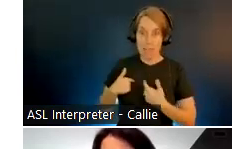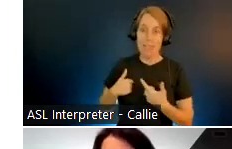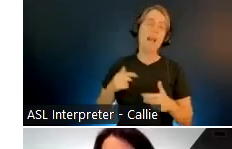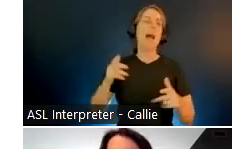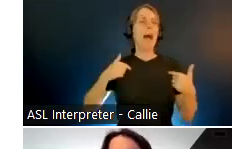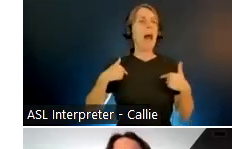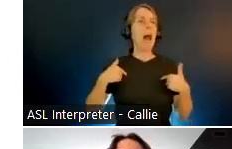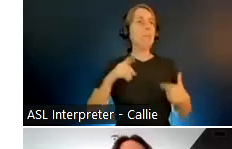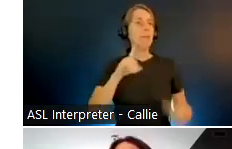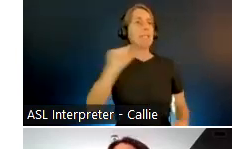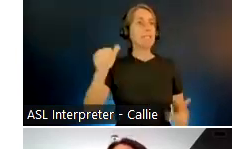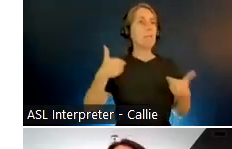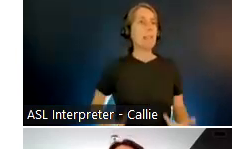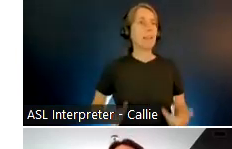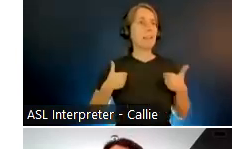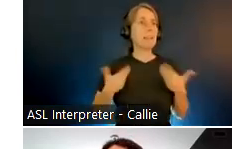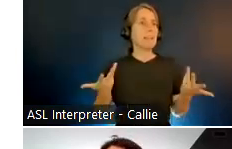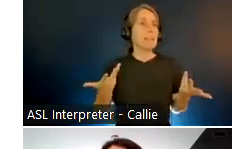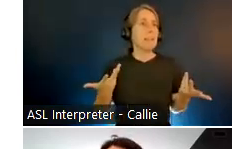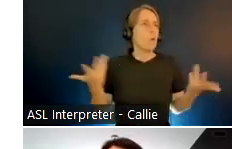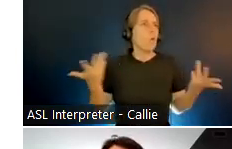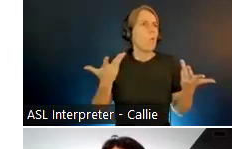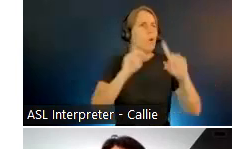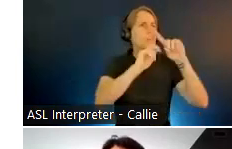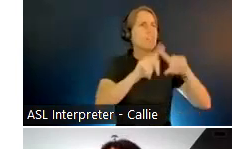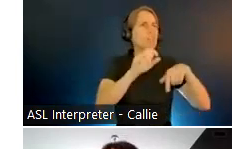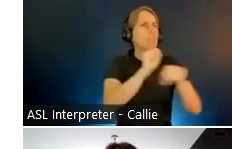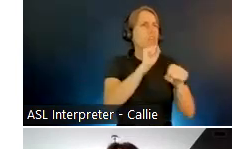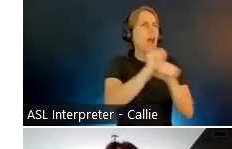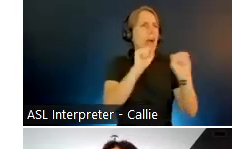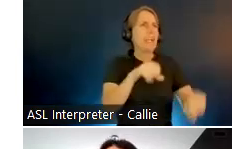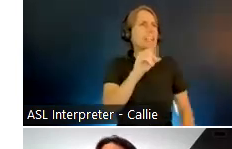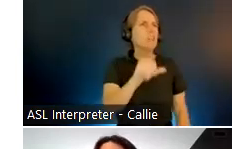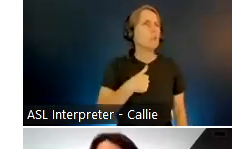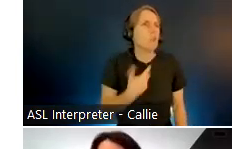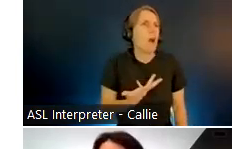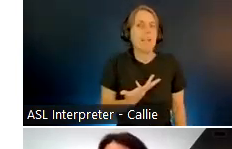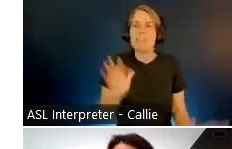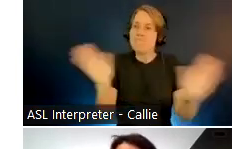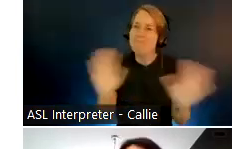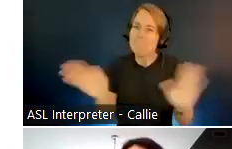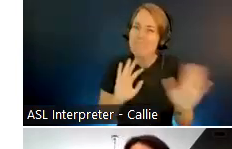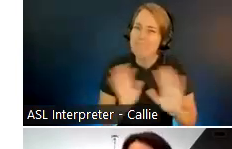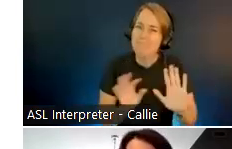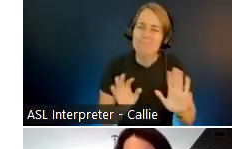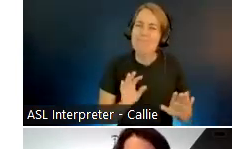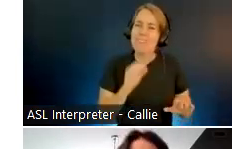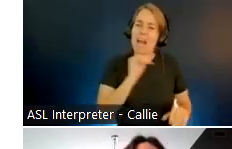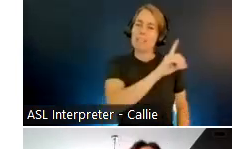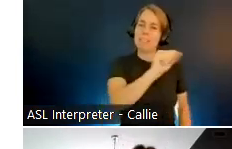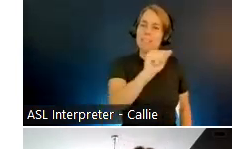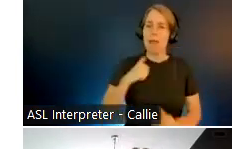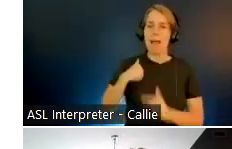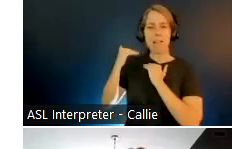do? And I always want to say, no. We need to flip this script. You